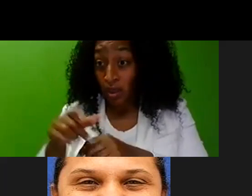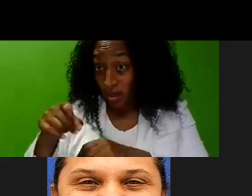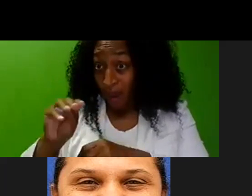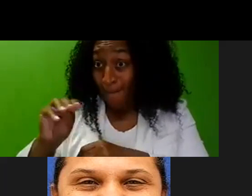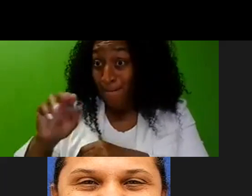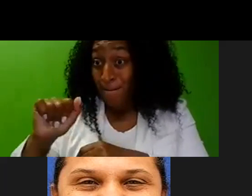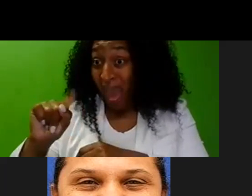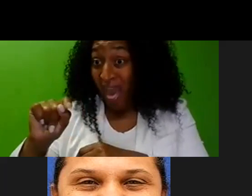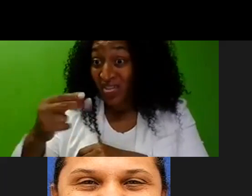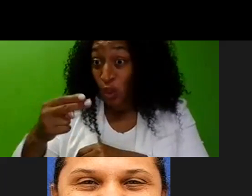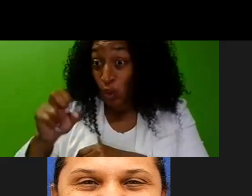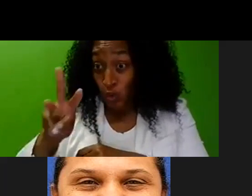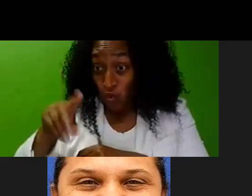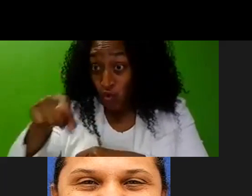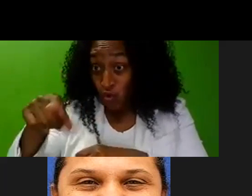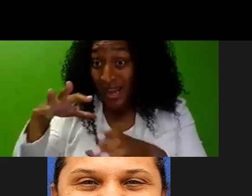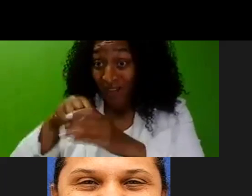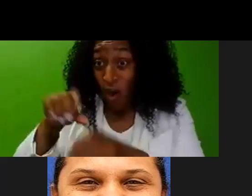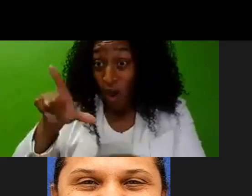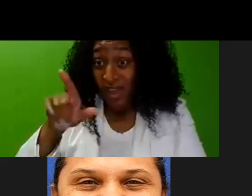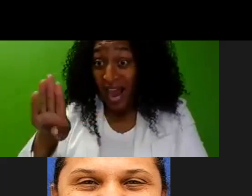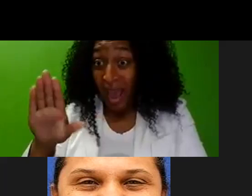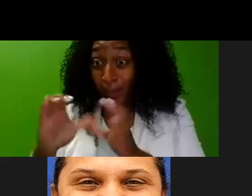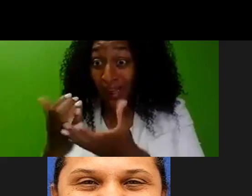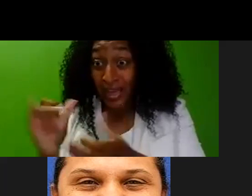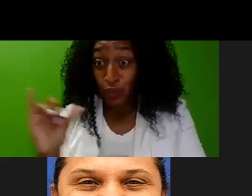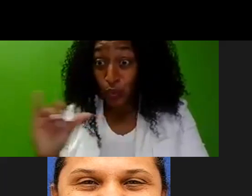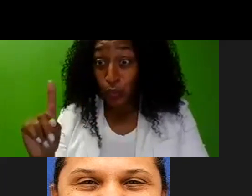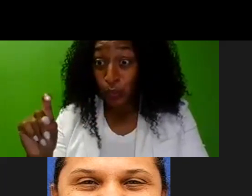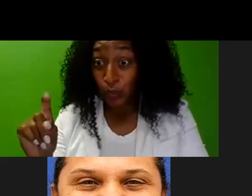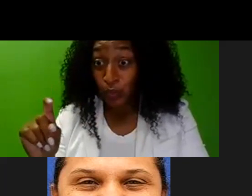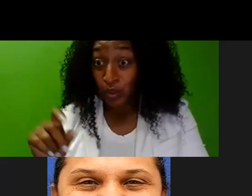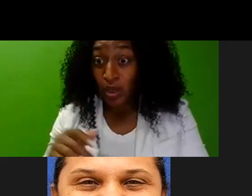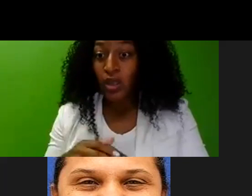Yes, Miles says he's in lab. Mark, are you in the lab?